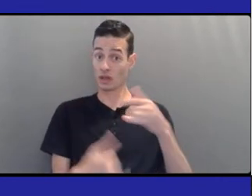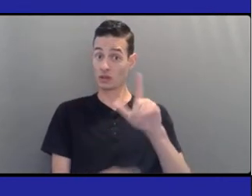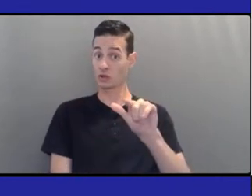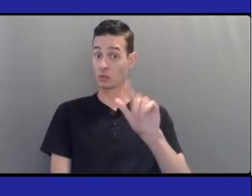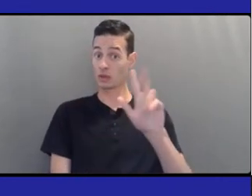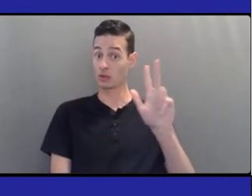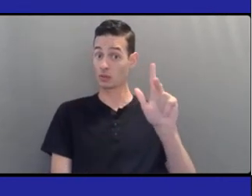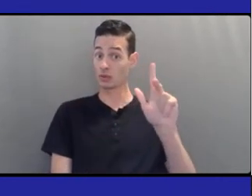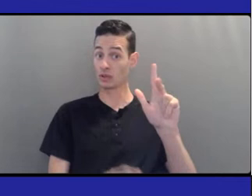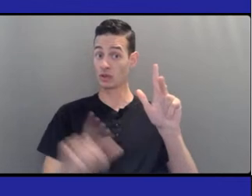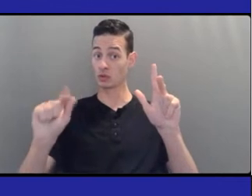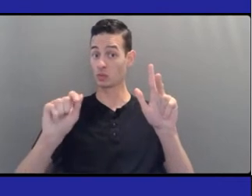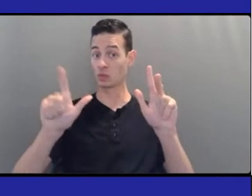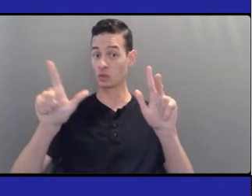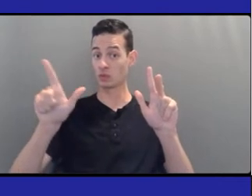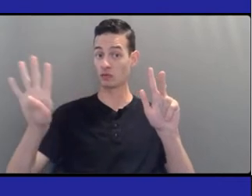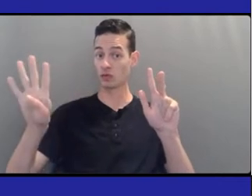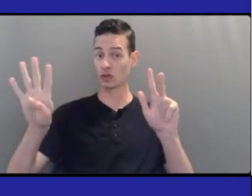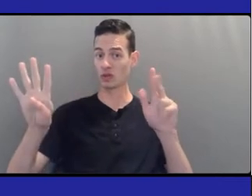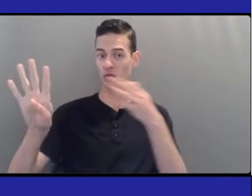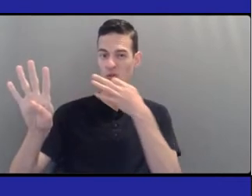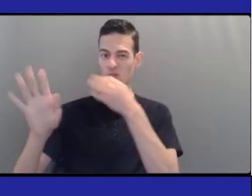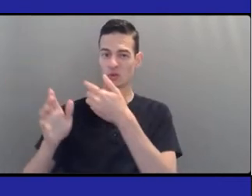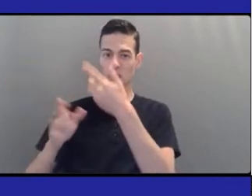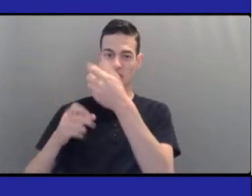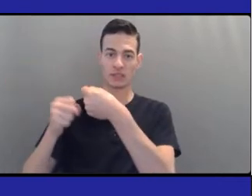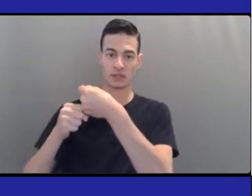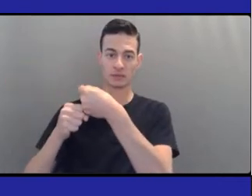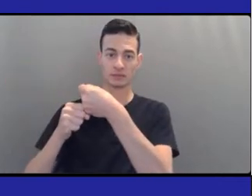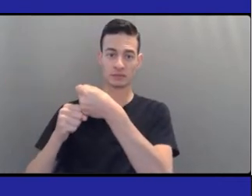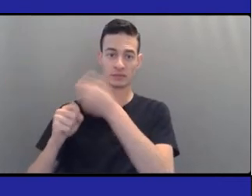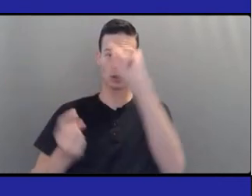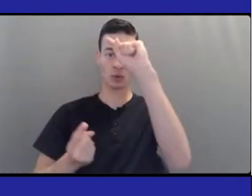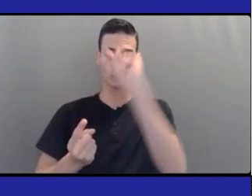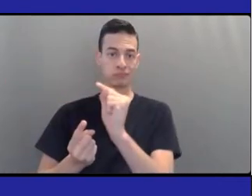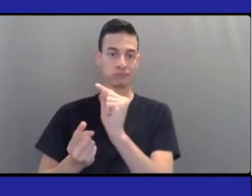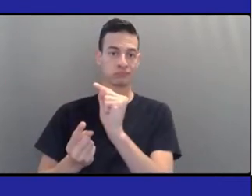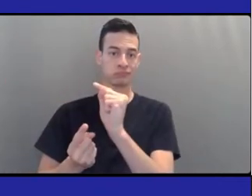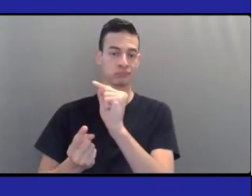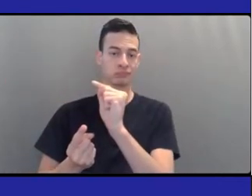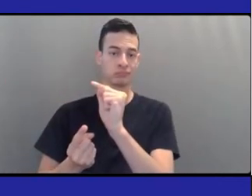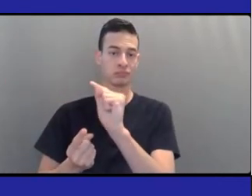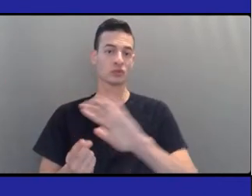year 2024, which is our upcoming fiscal year, there is a decrease of about